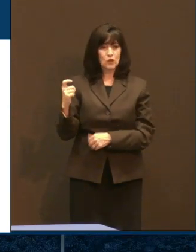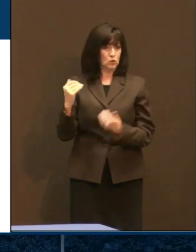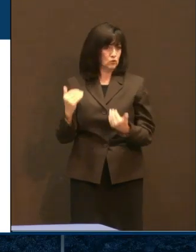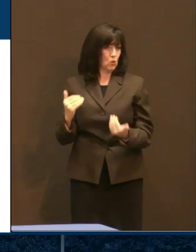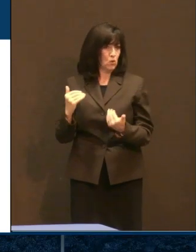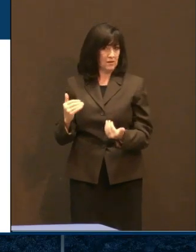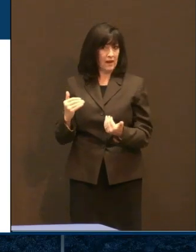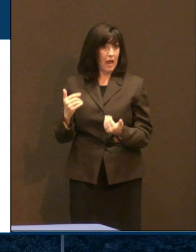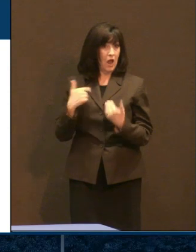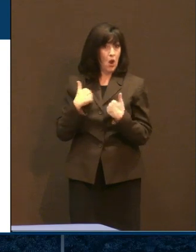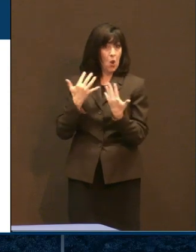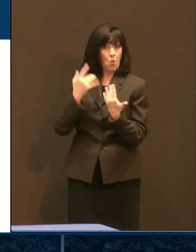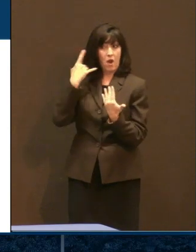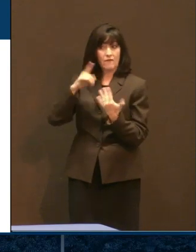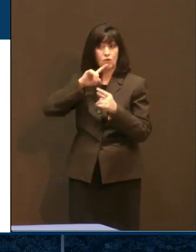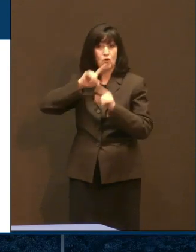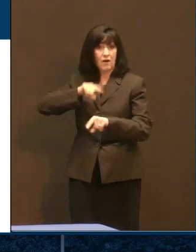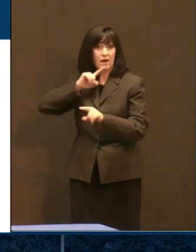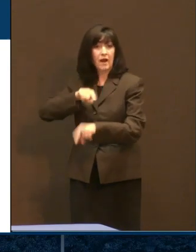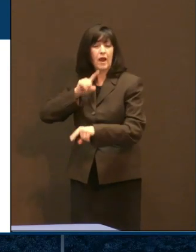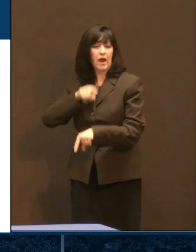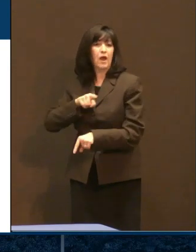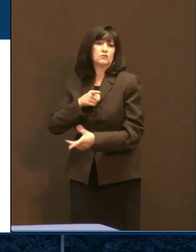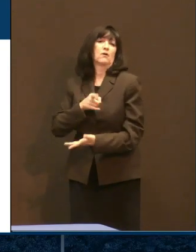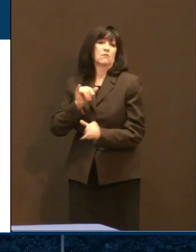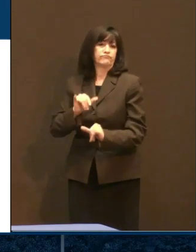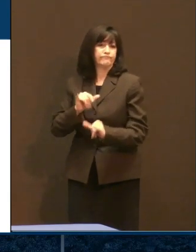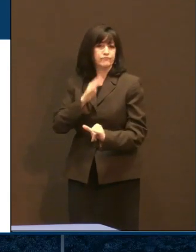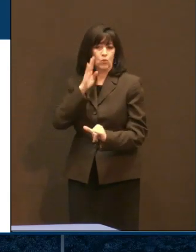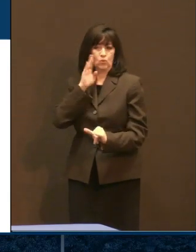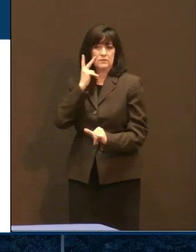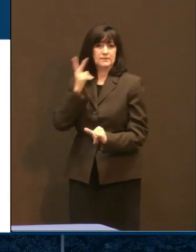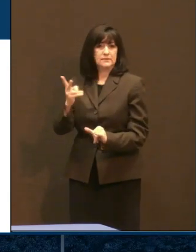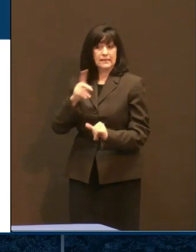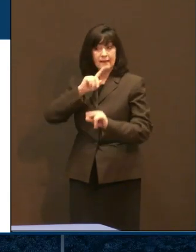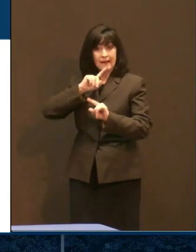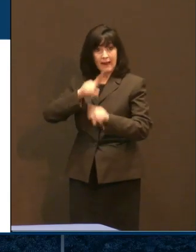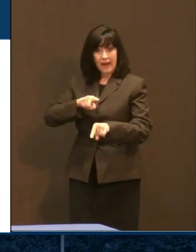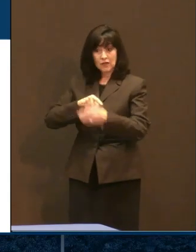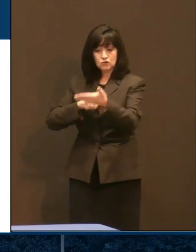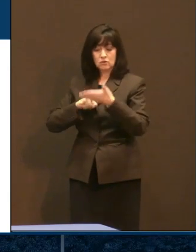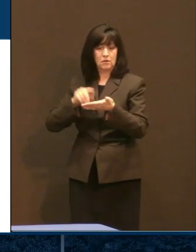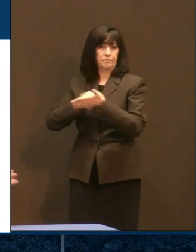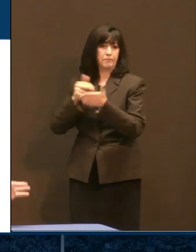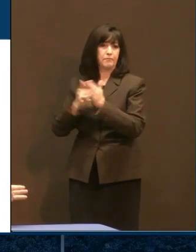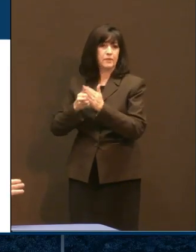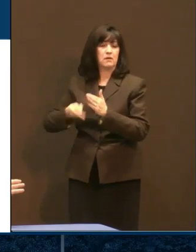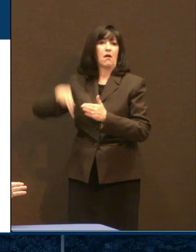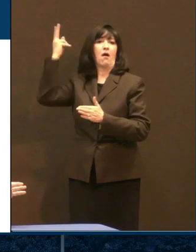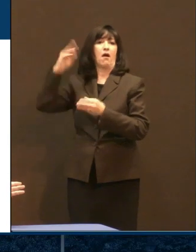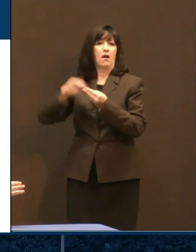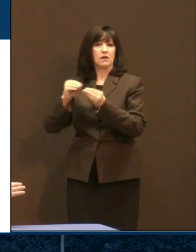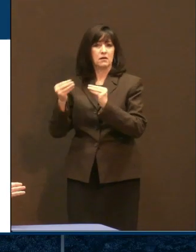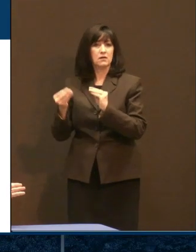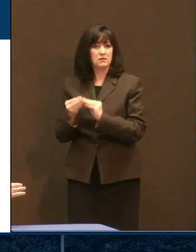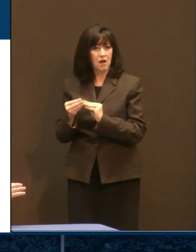spike up again. So we're trying to think through, okay, how do you get to a gateway measure that